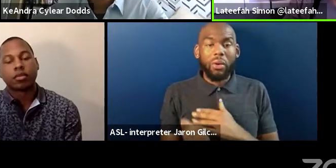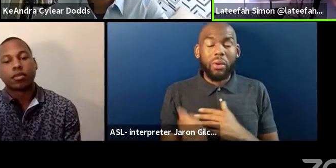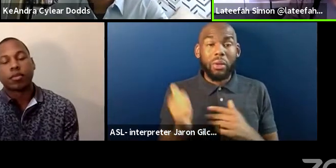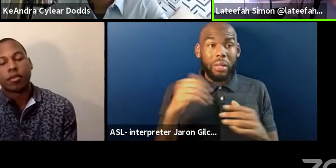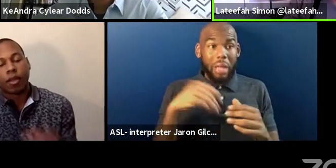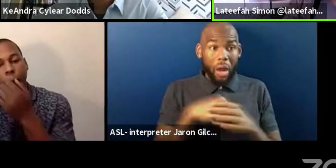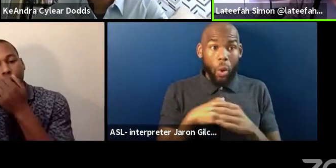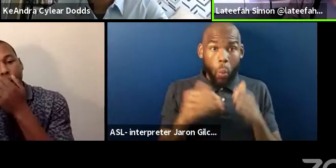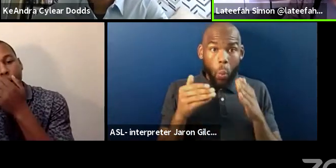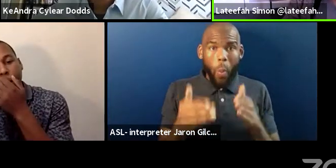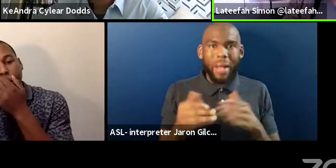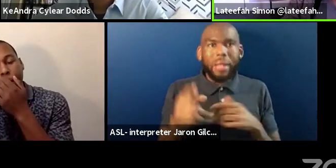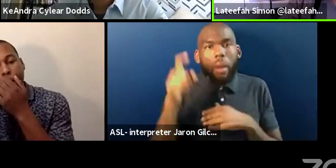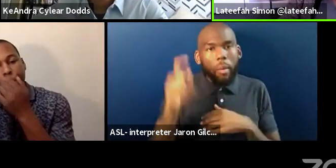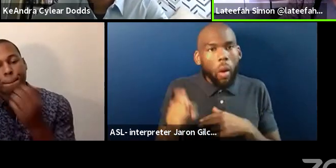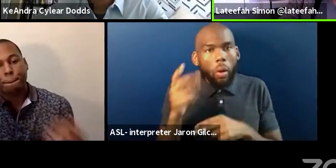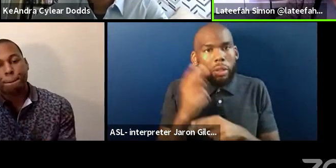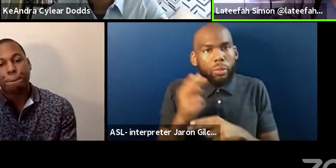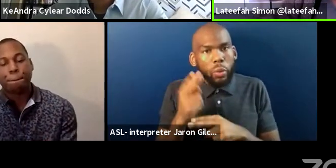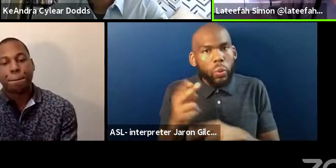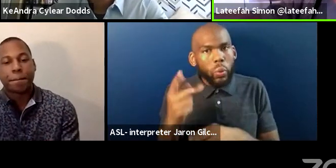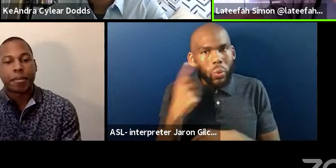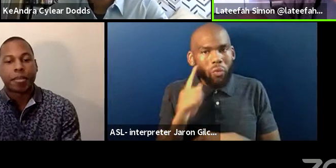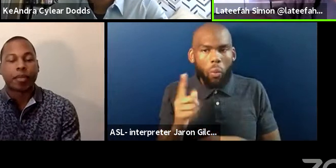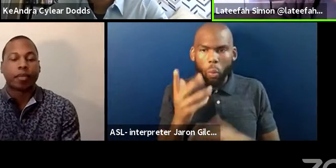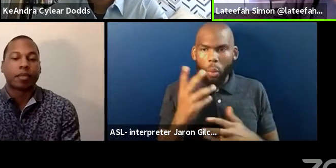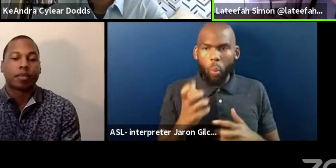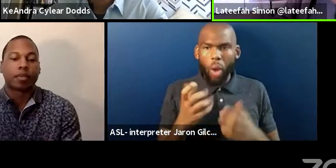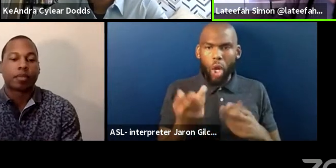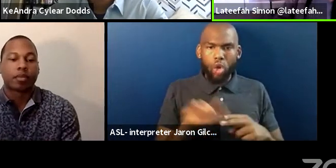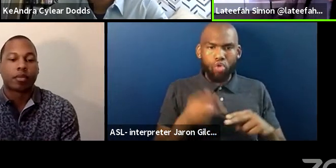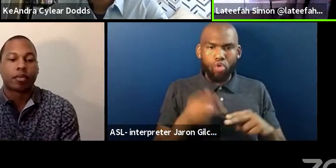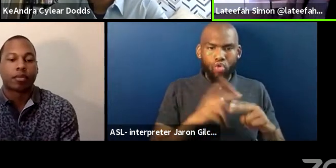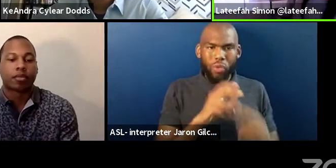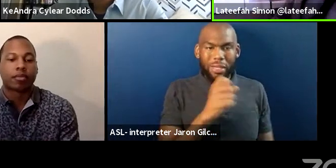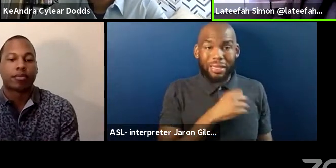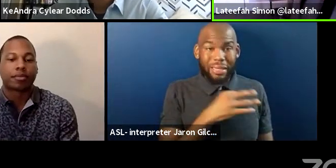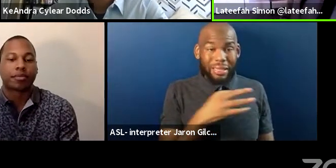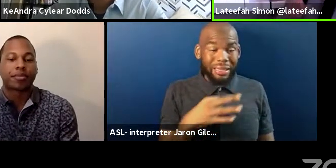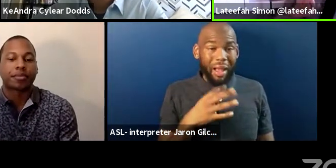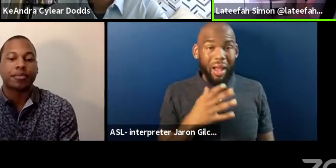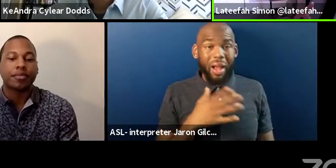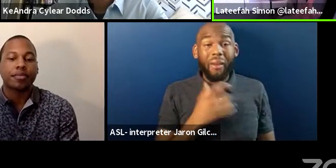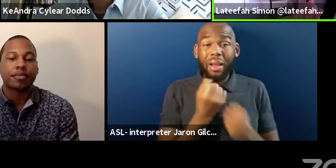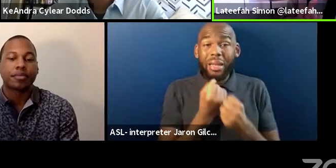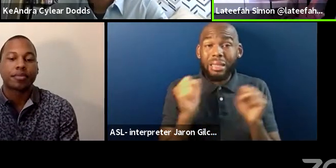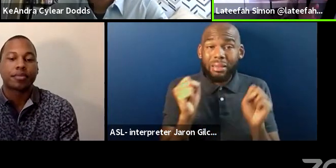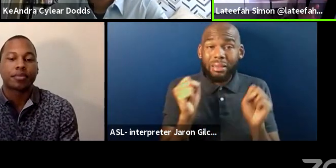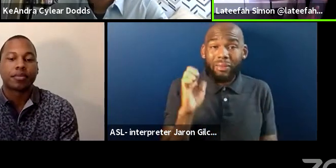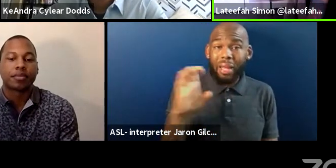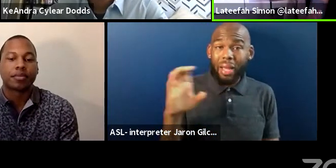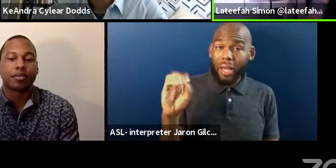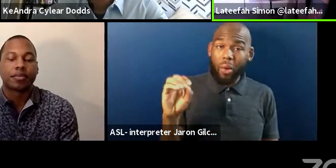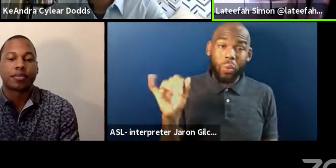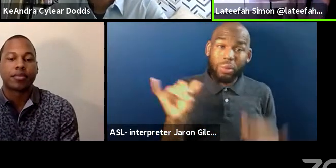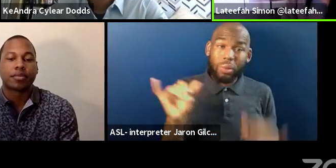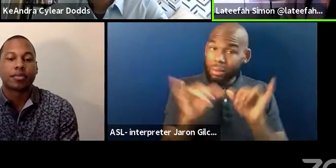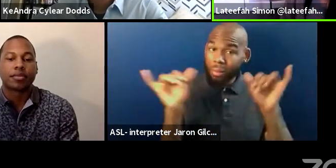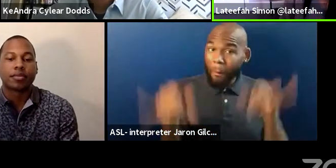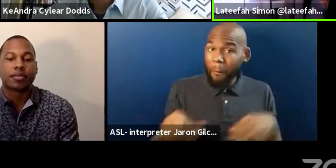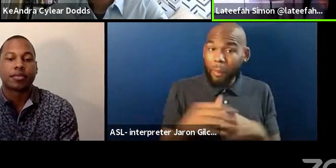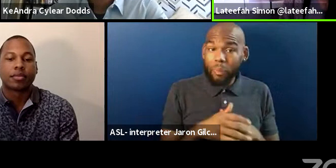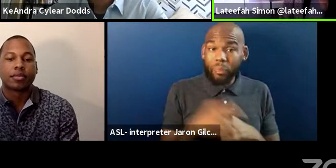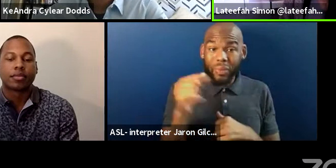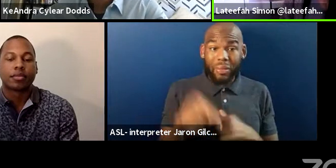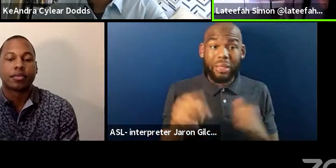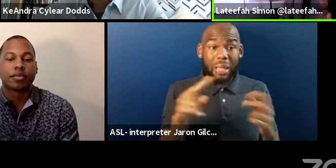us thinking about better ways to staff and increase the staffing of our safety ecosystems, it is not without saying that these issues are